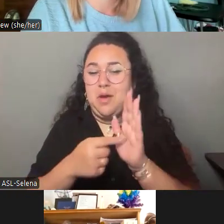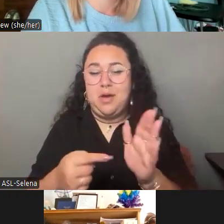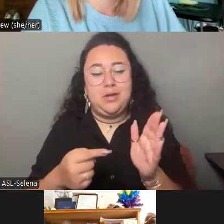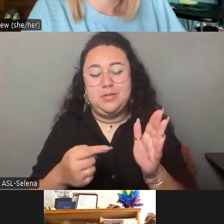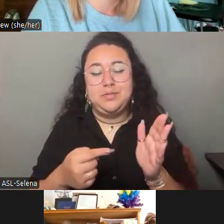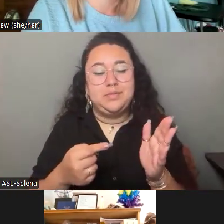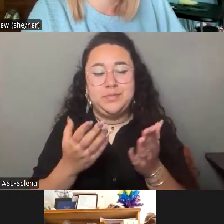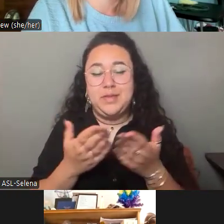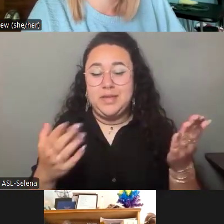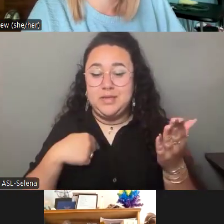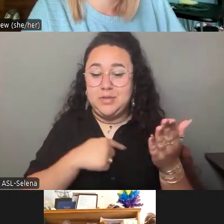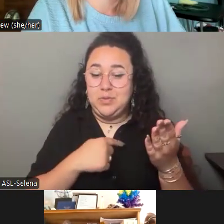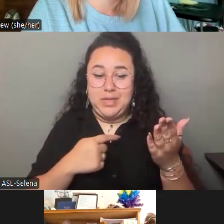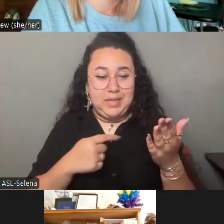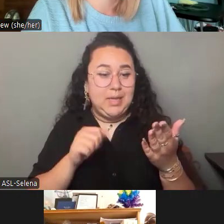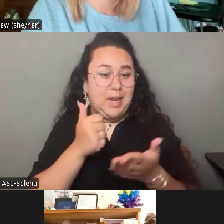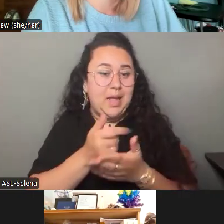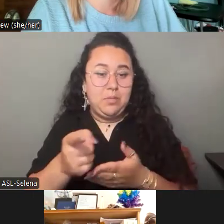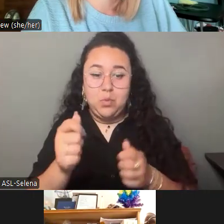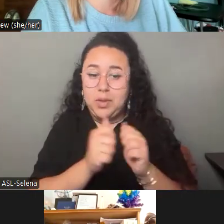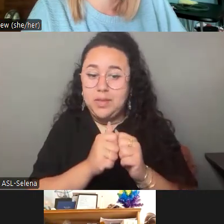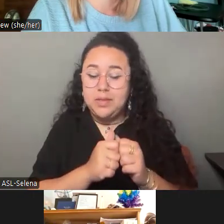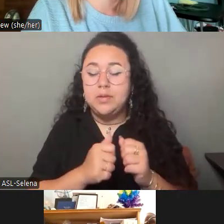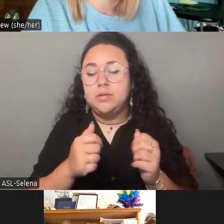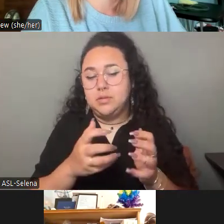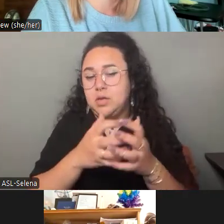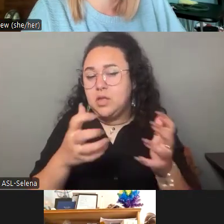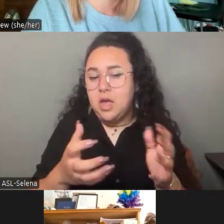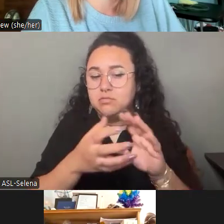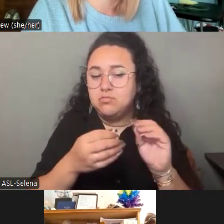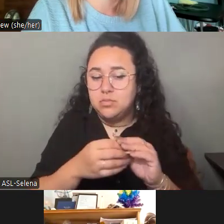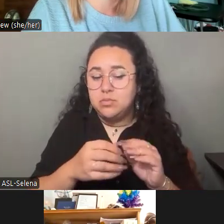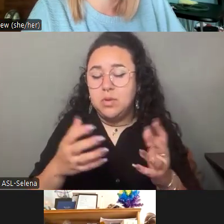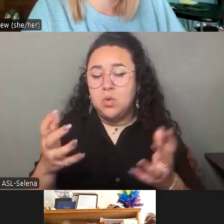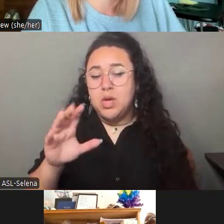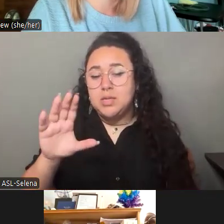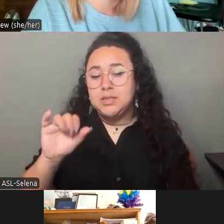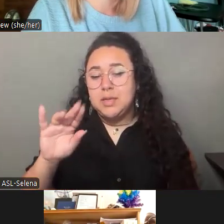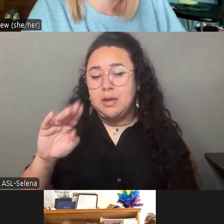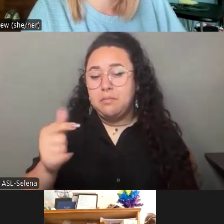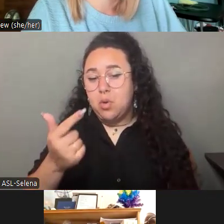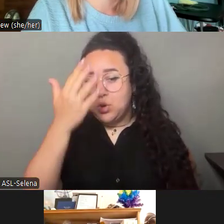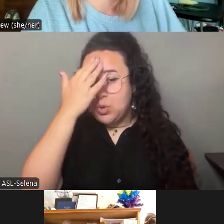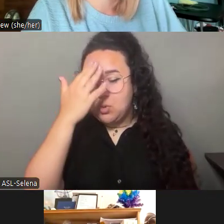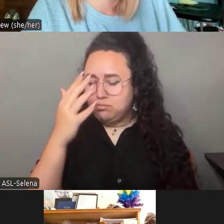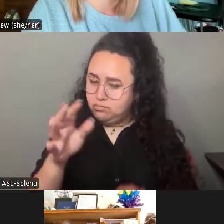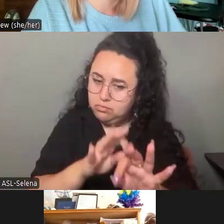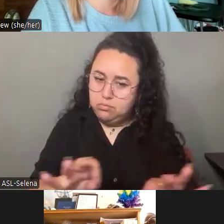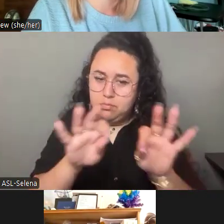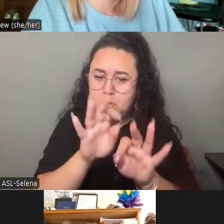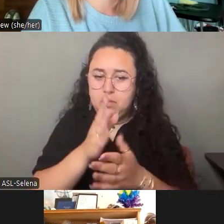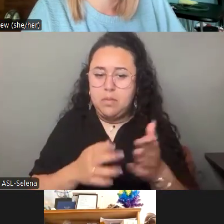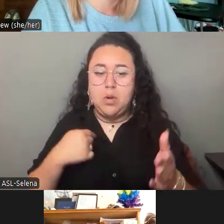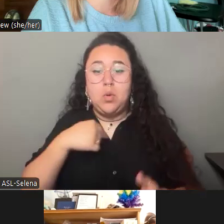the things that we can do. Like we've talked about a lot of things, and what cyborgs know is one of the major components of this, right? We know